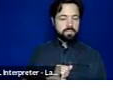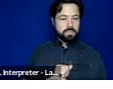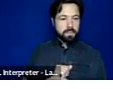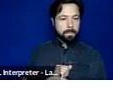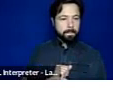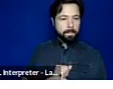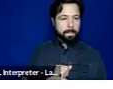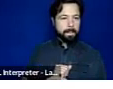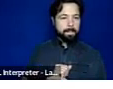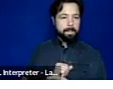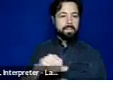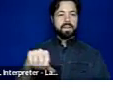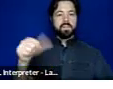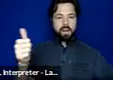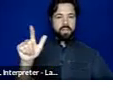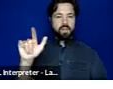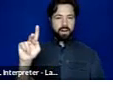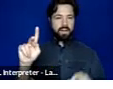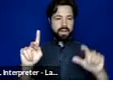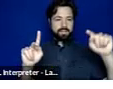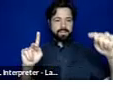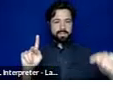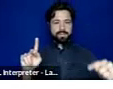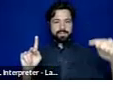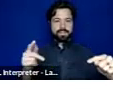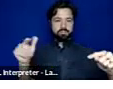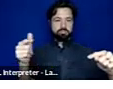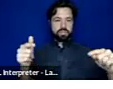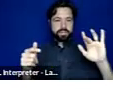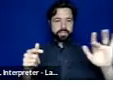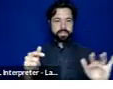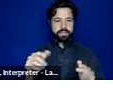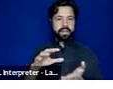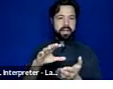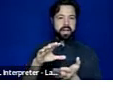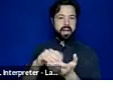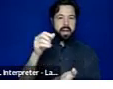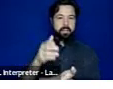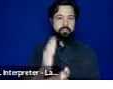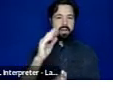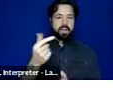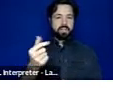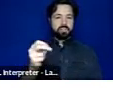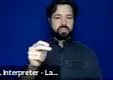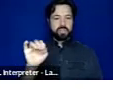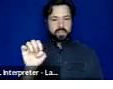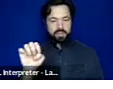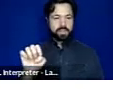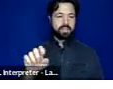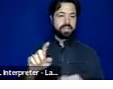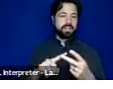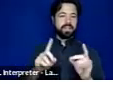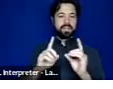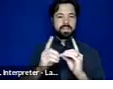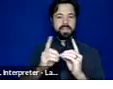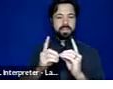your other links that are listed here. The Copyright Genie, the Copyright Digital Slider,